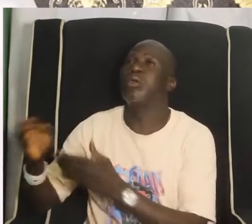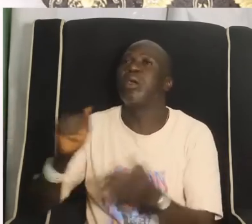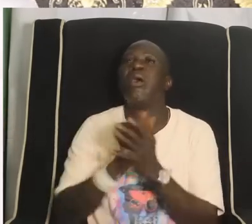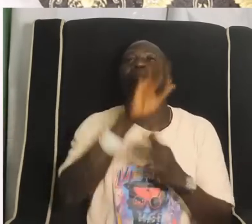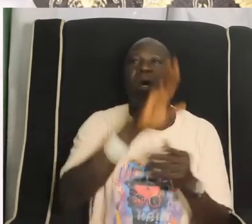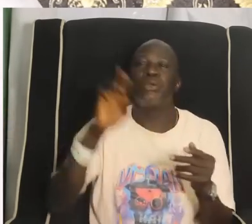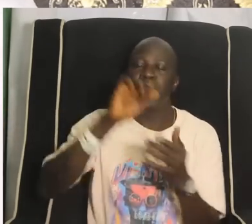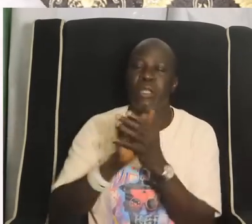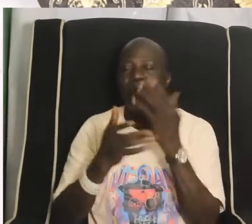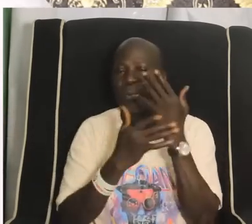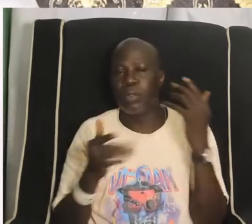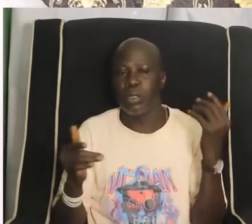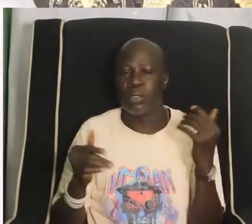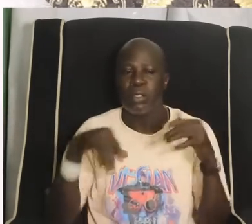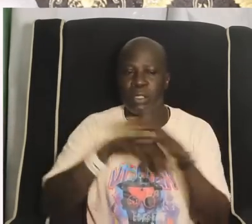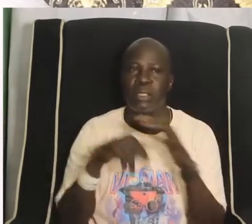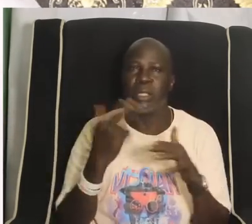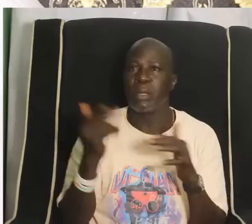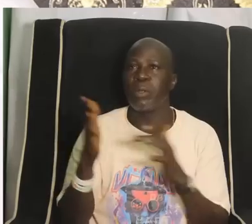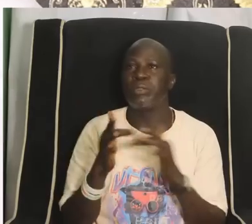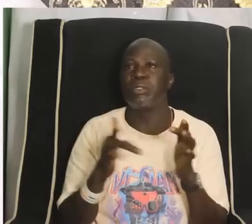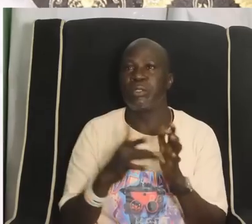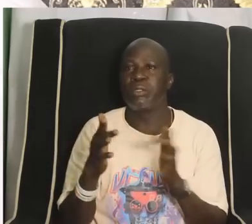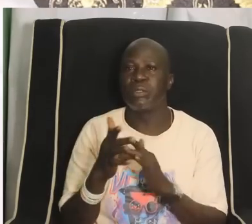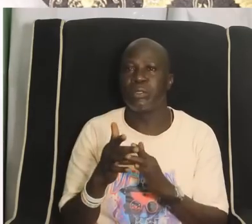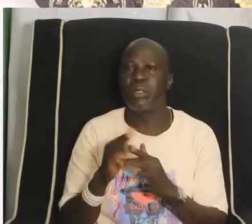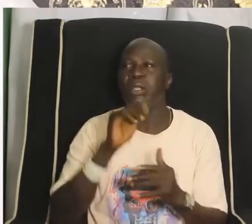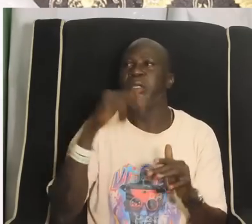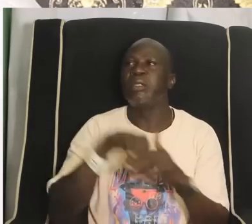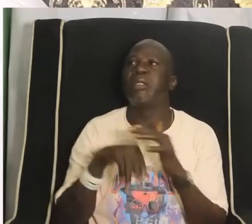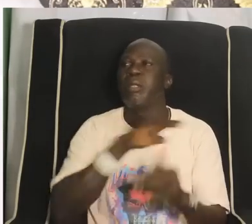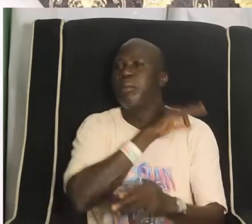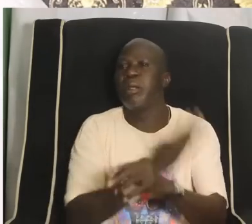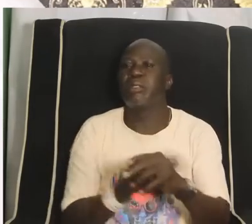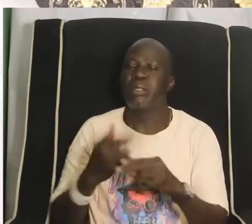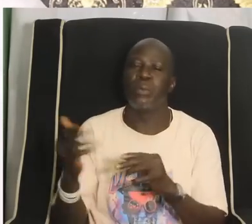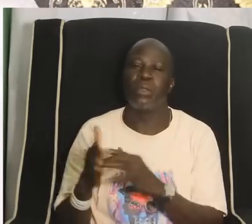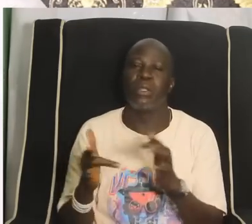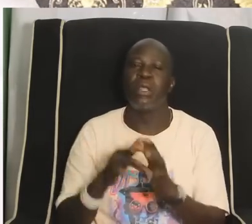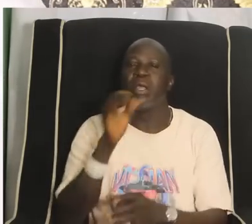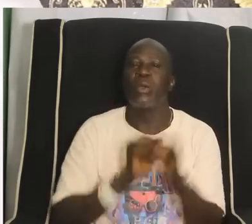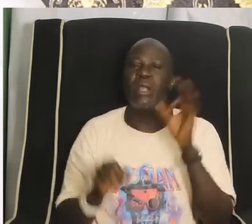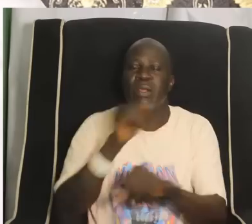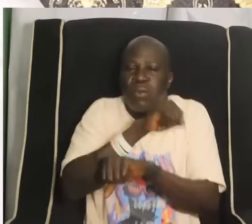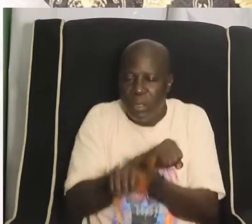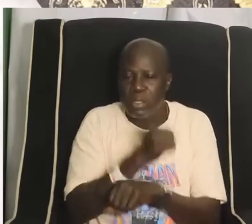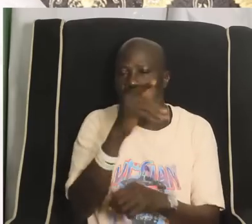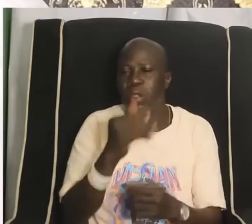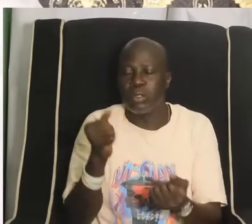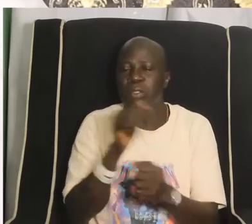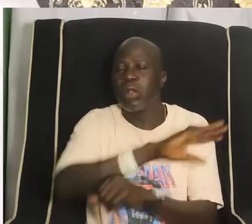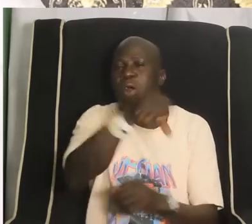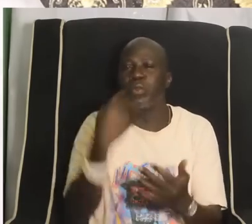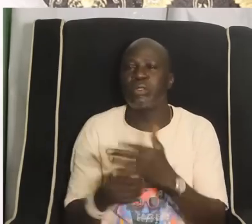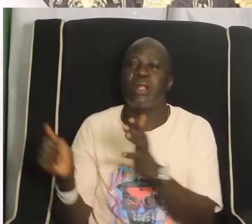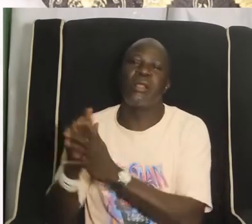eje o. That's what we has done. Regeje madogo. In the name of Jesus. Ejo la yaga. In the mighty name of Jesus. Whether your feet are defined